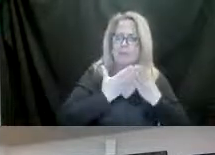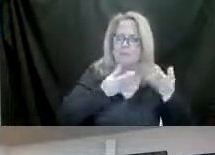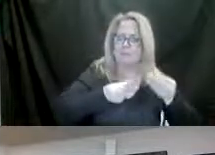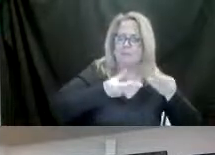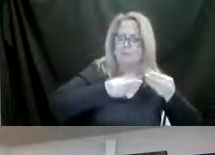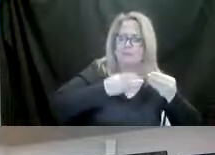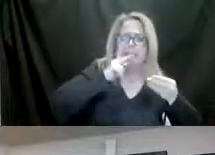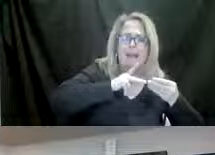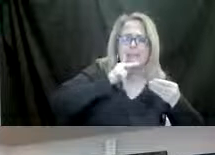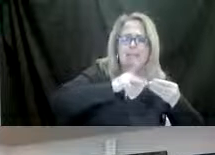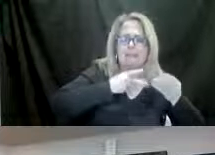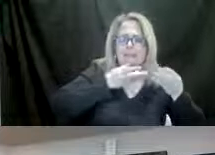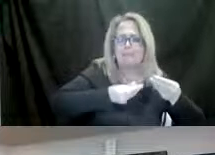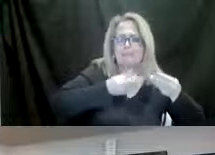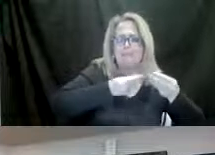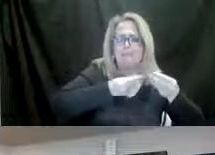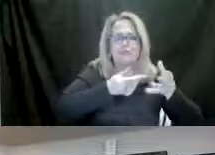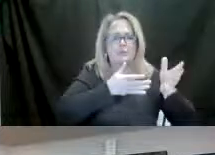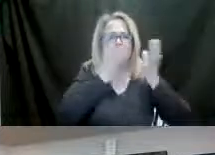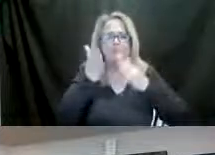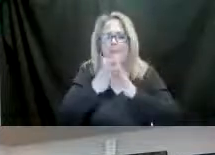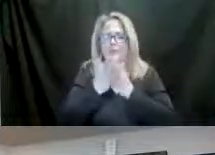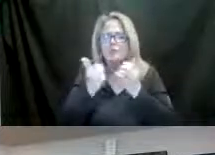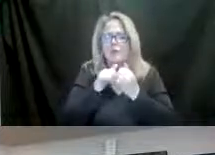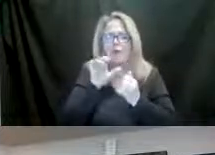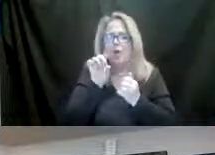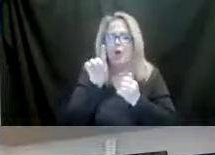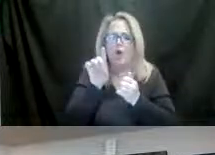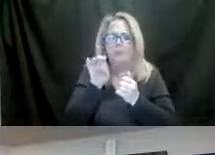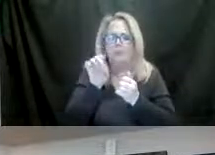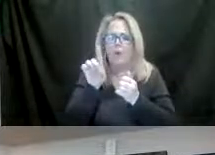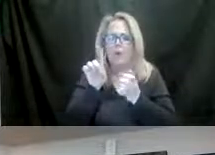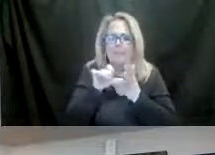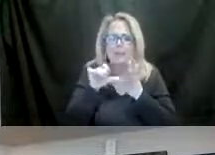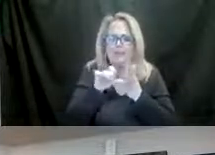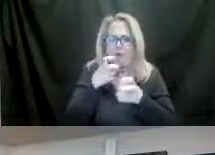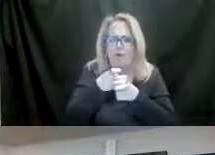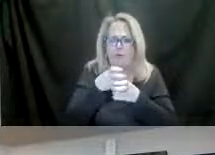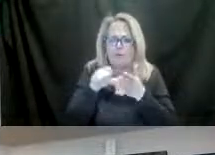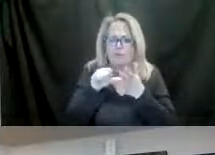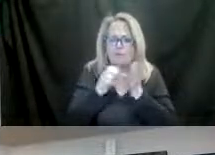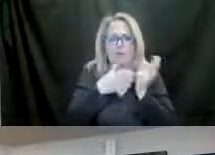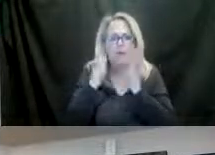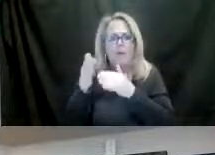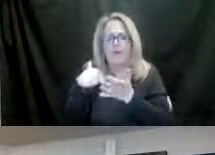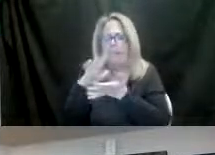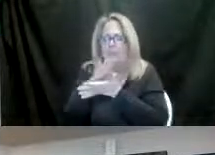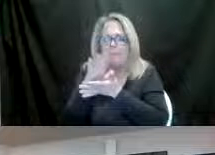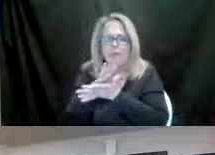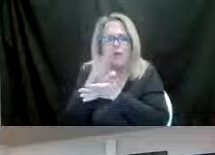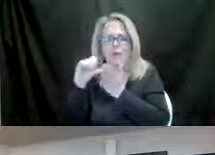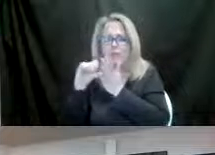have books with cardboard pages. We have books with paper pages. We have all kinds of